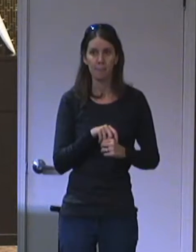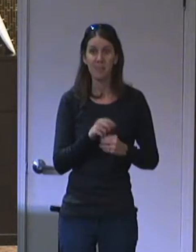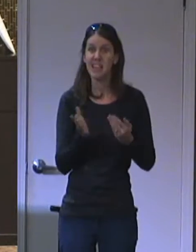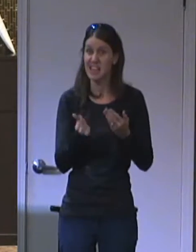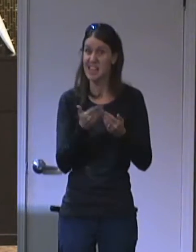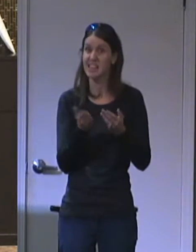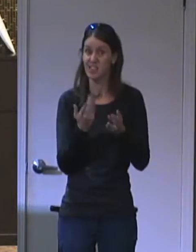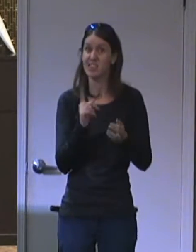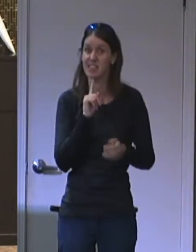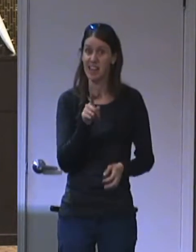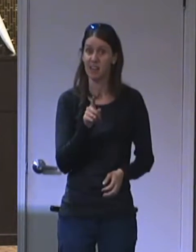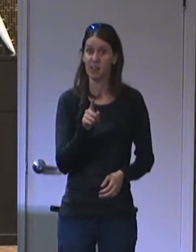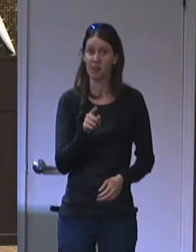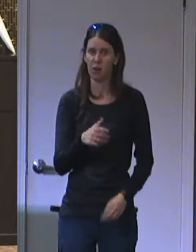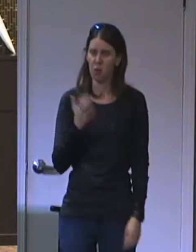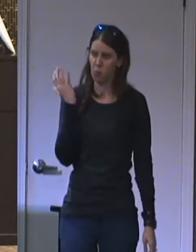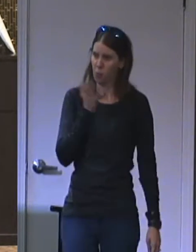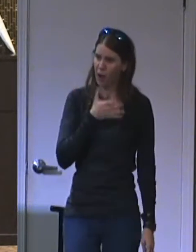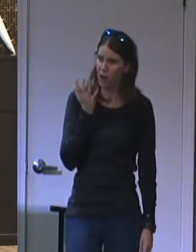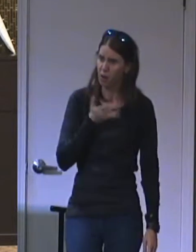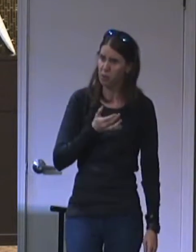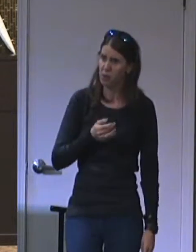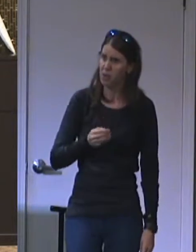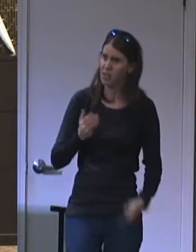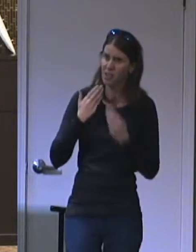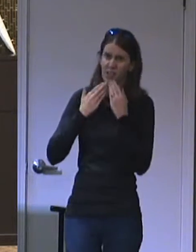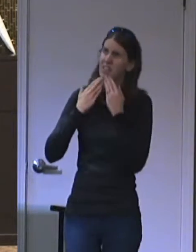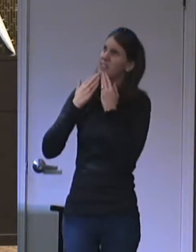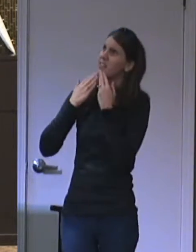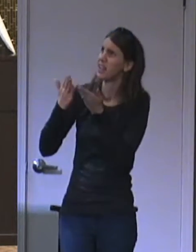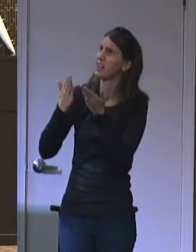it's a lot easier to say, thank you, God, for what I have.